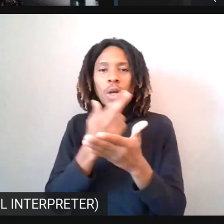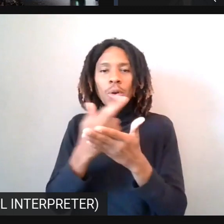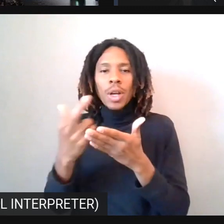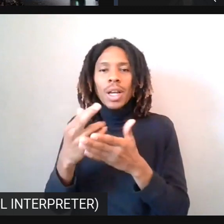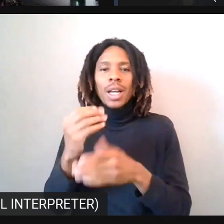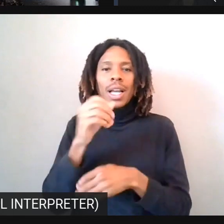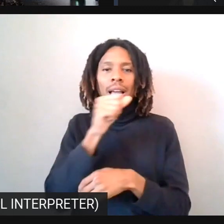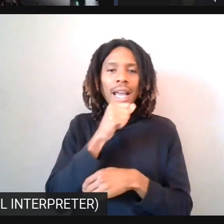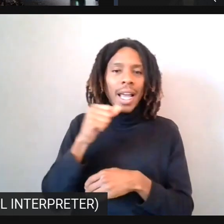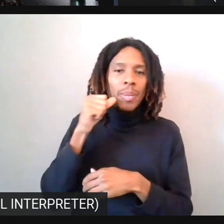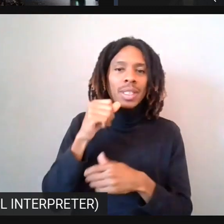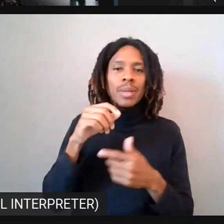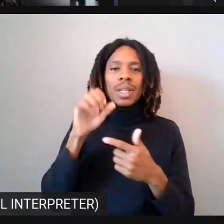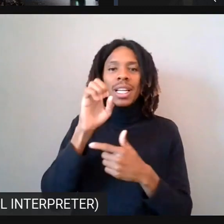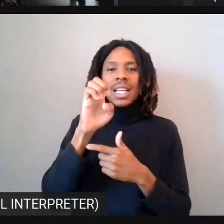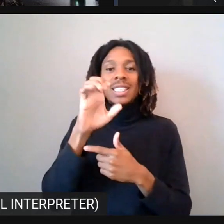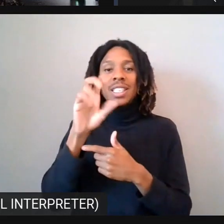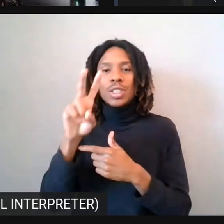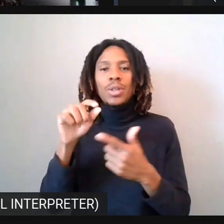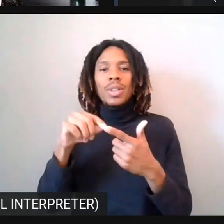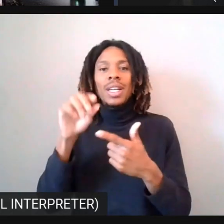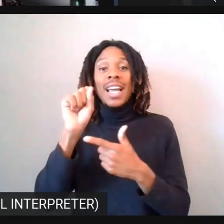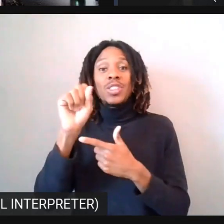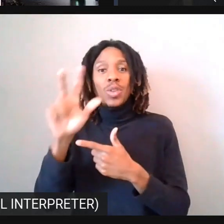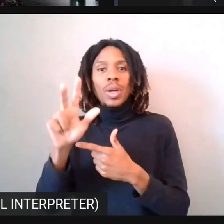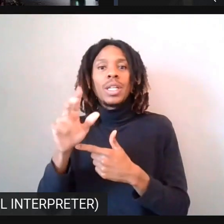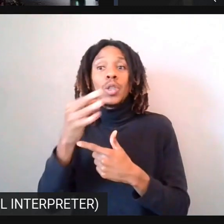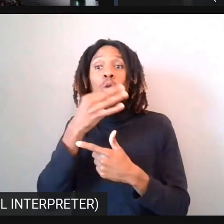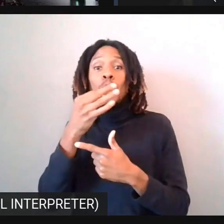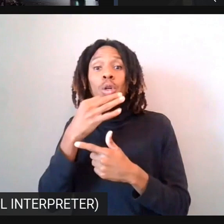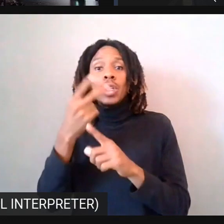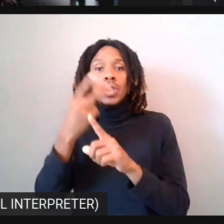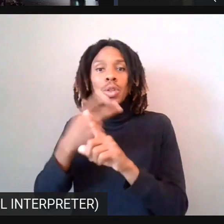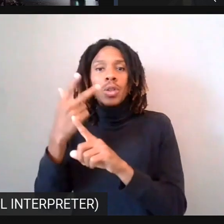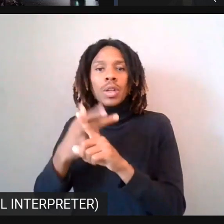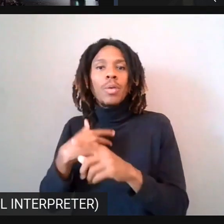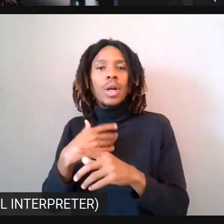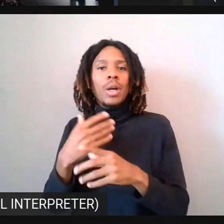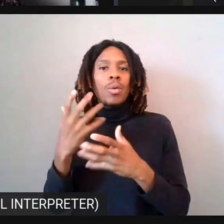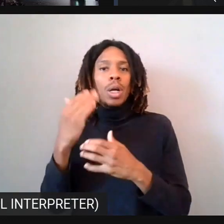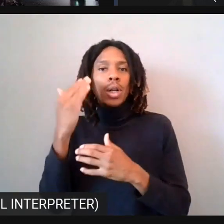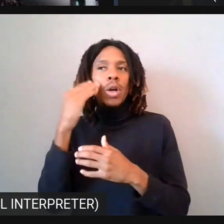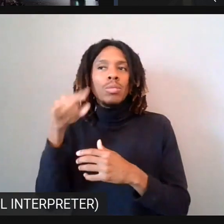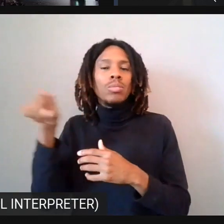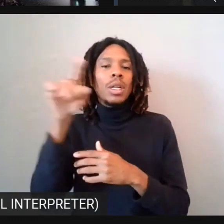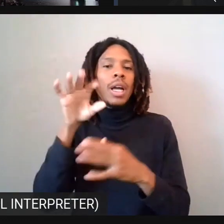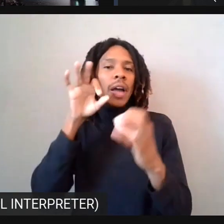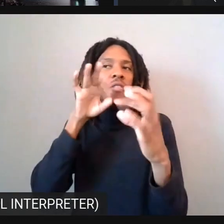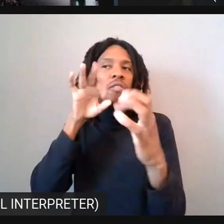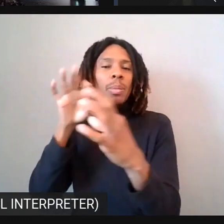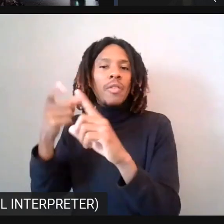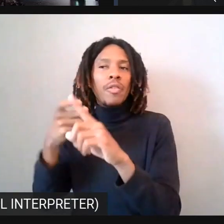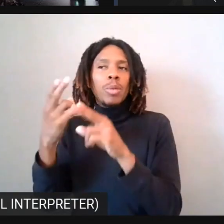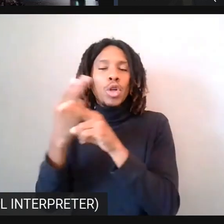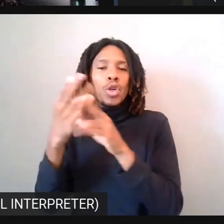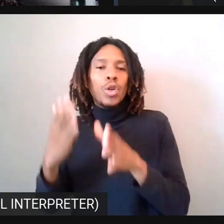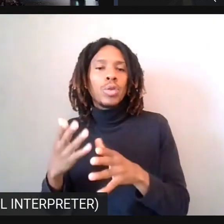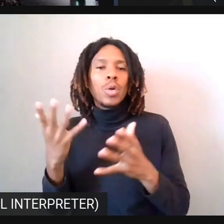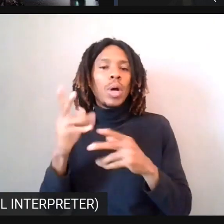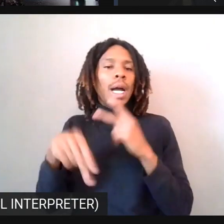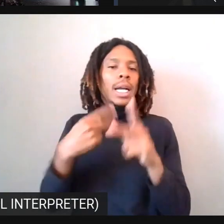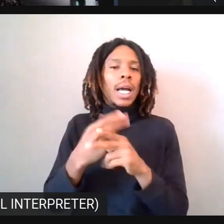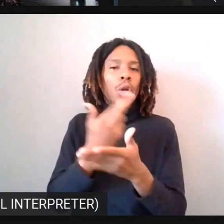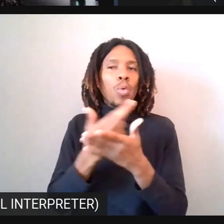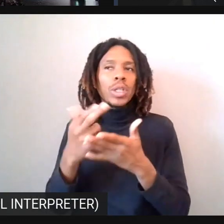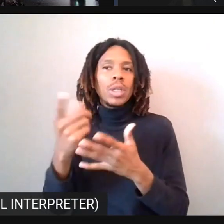S3 and Amazon EC2 in the coming months. And we would love to like hear feedback from our community of users on what set of resources